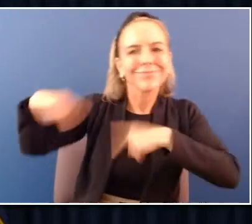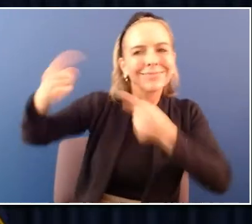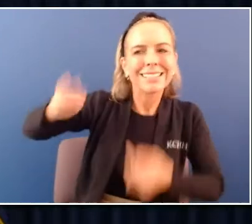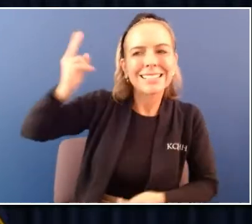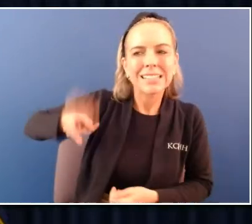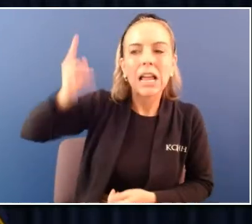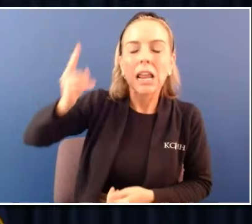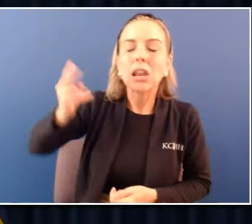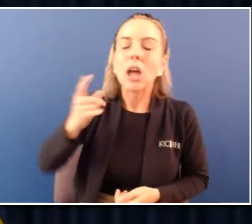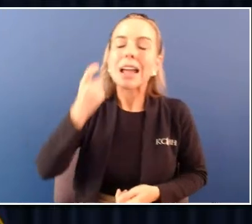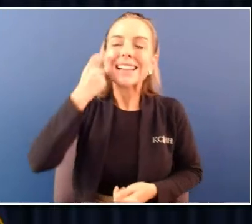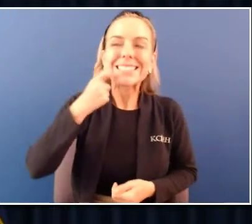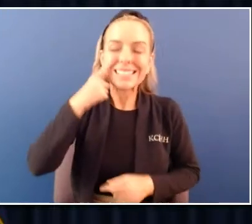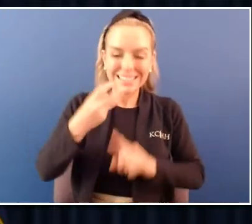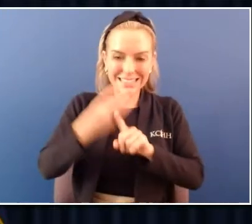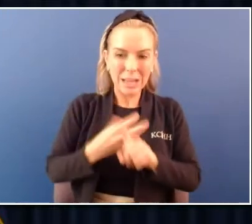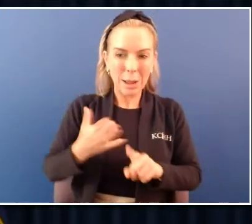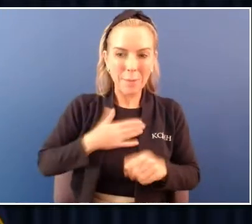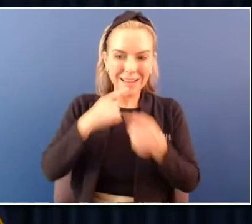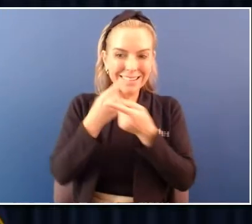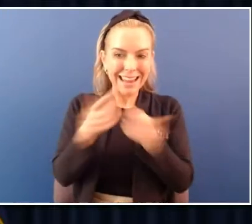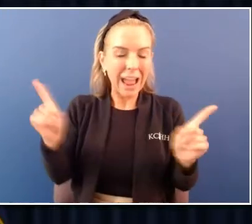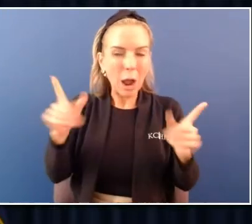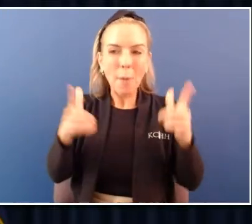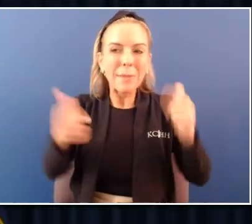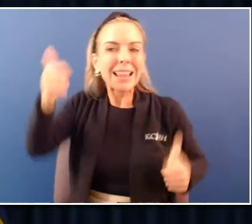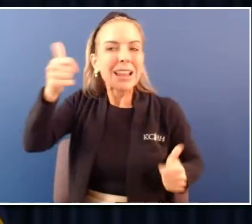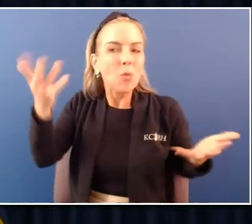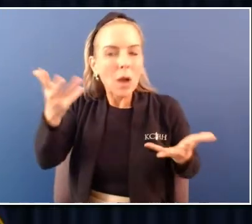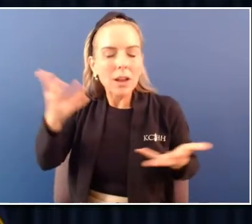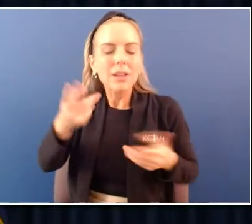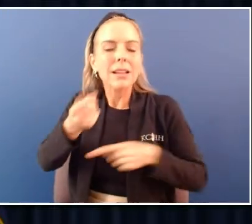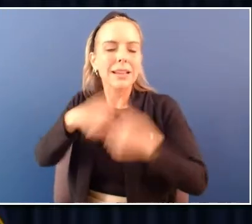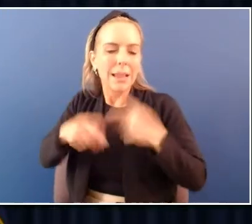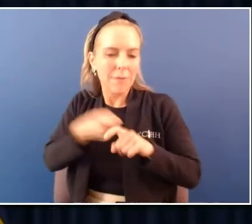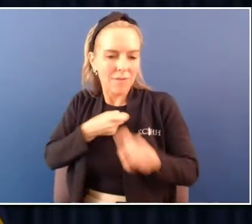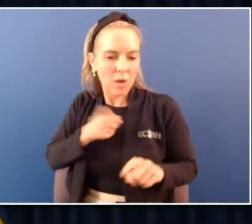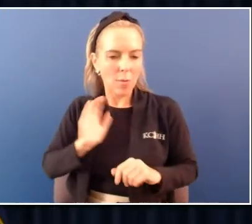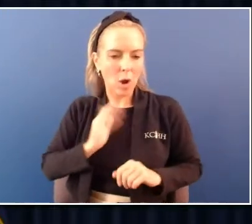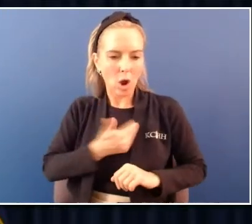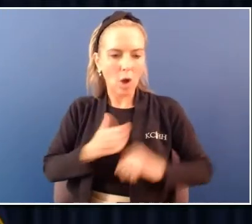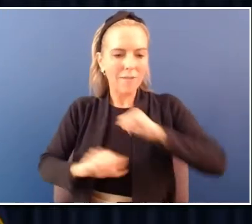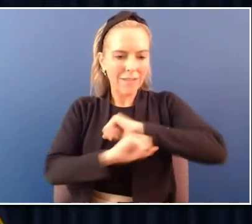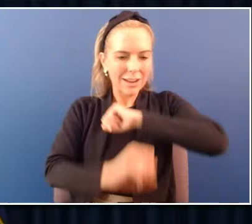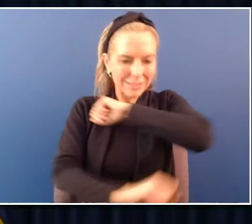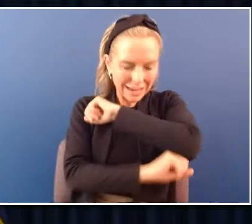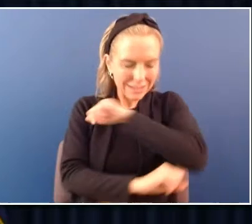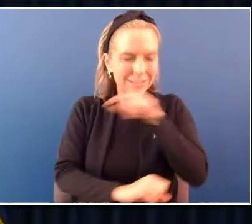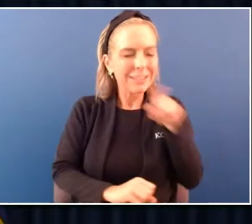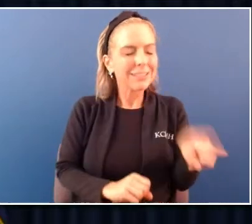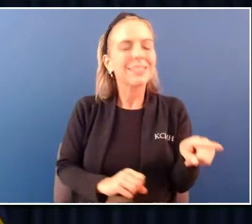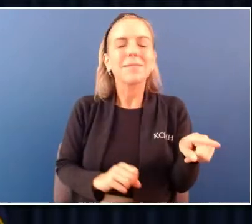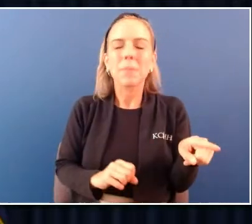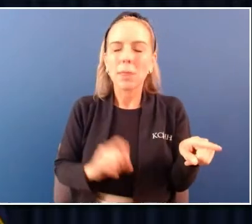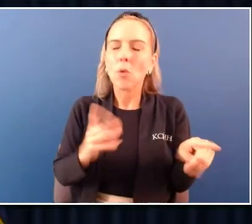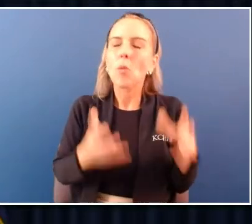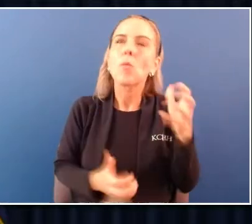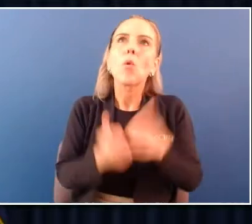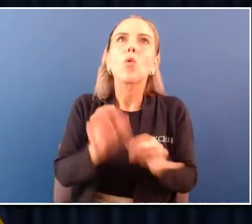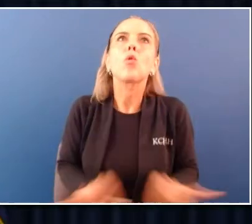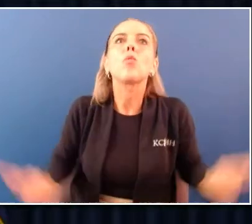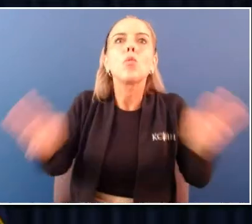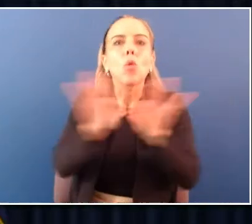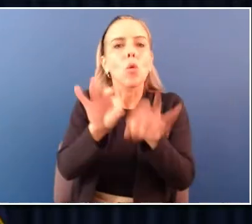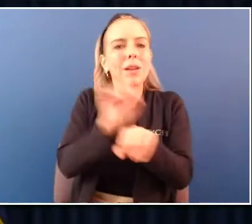over the past 6 months came from one of our foundations, one of our most important employers here